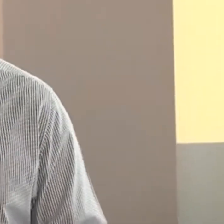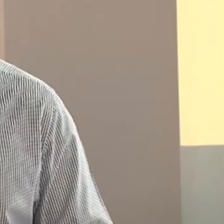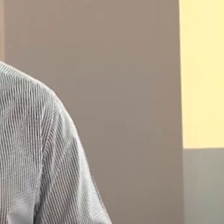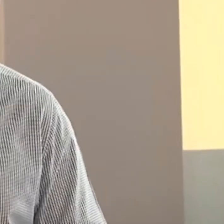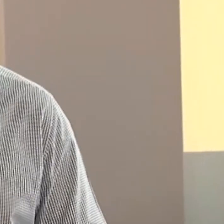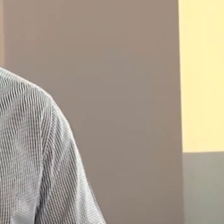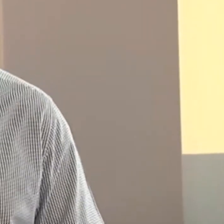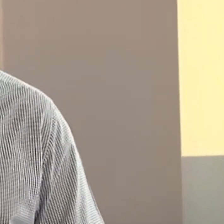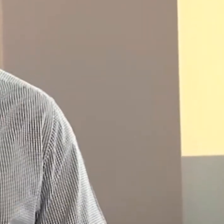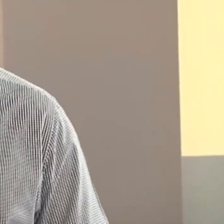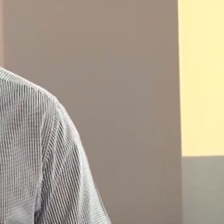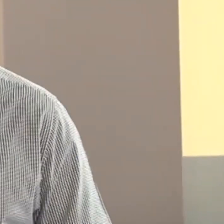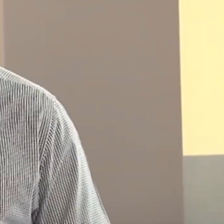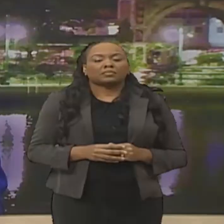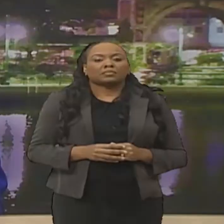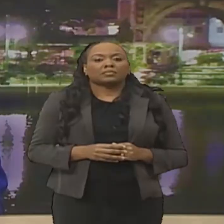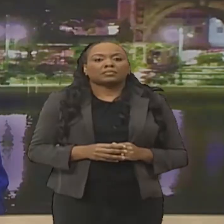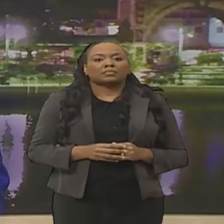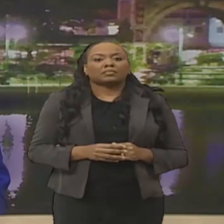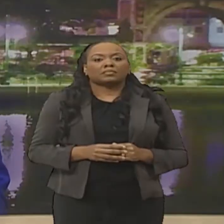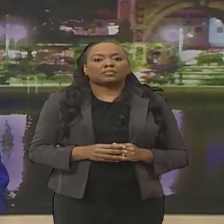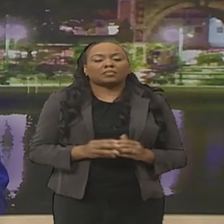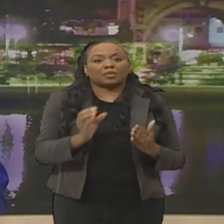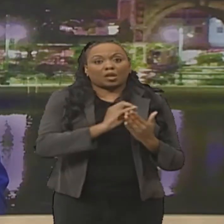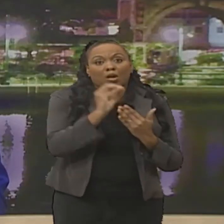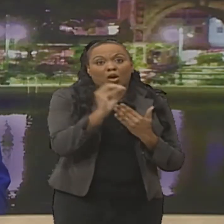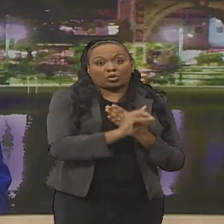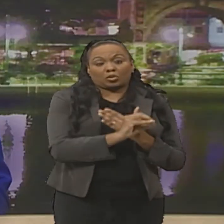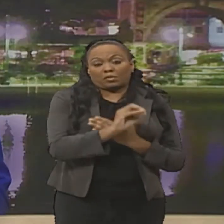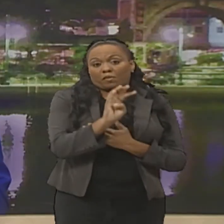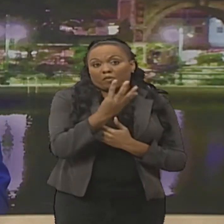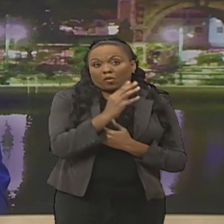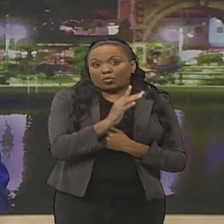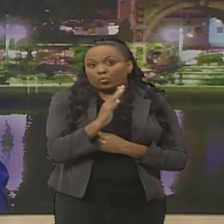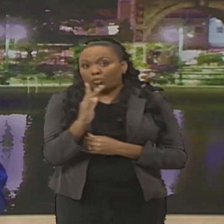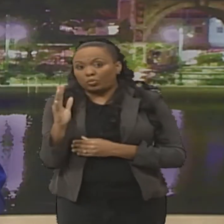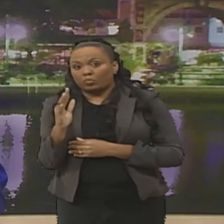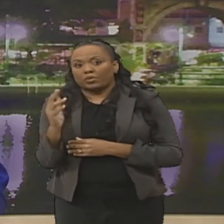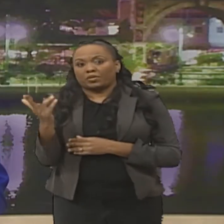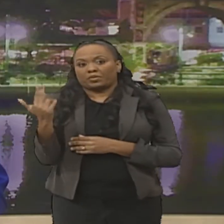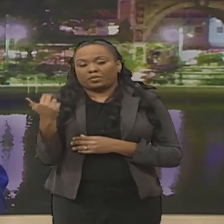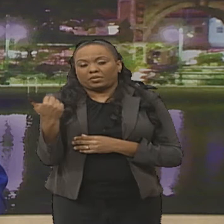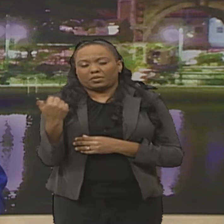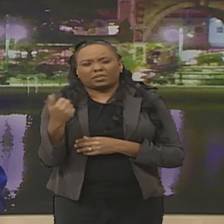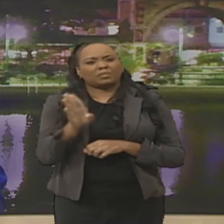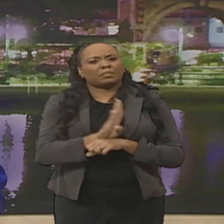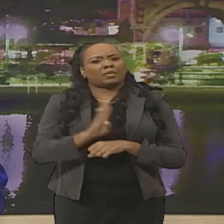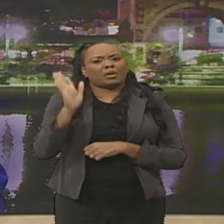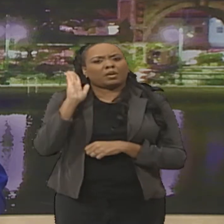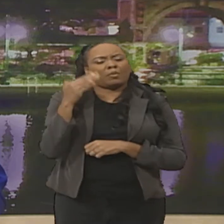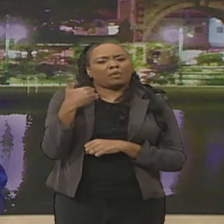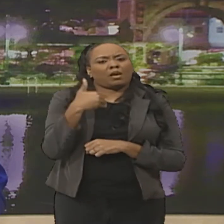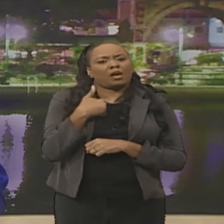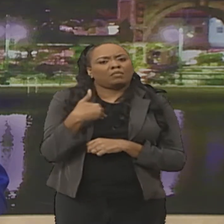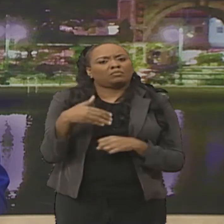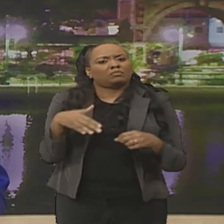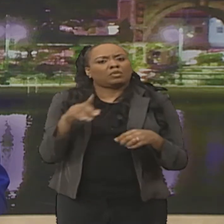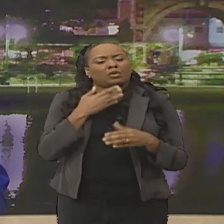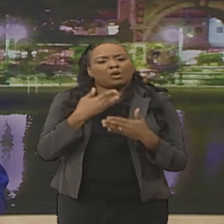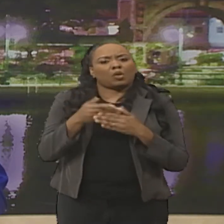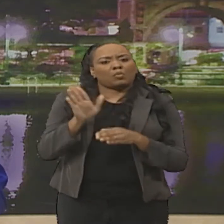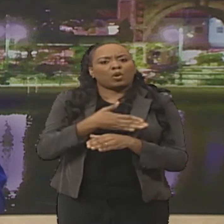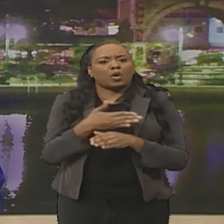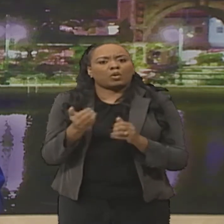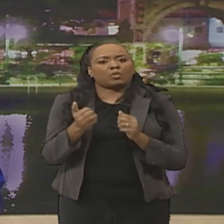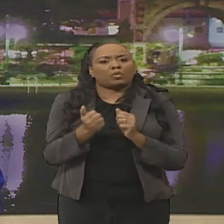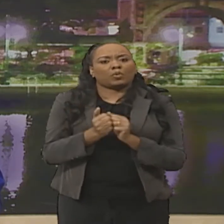the RSS region. From October 4th to 13th, Barbados will be rocking with the music of top